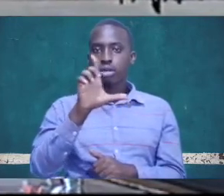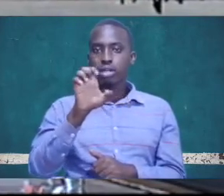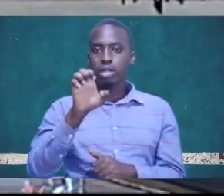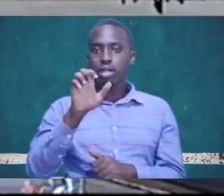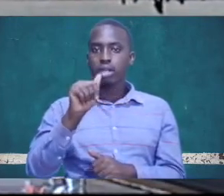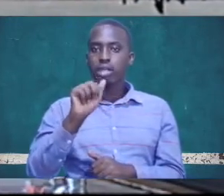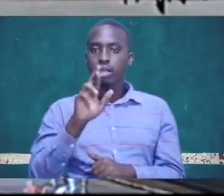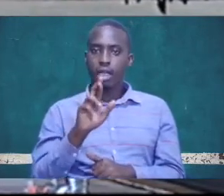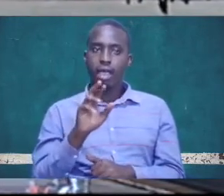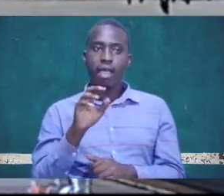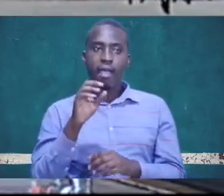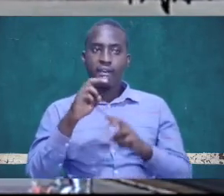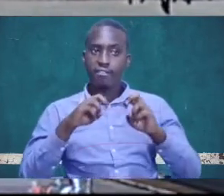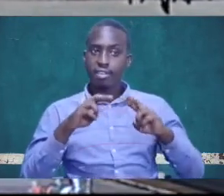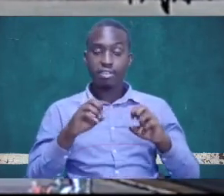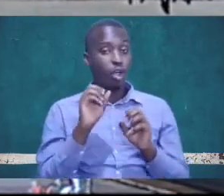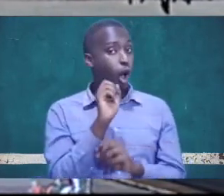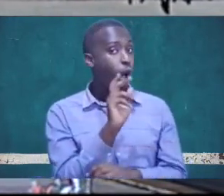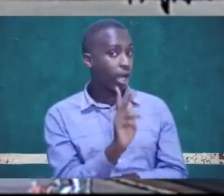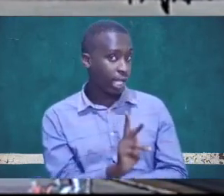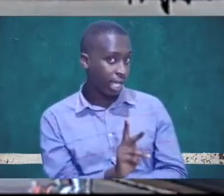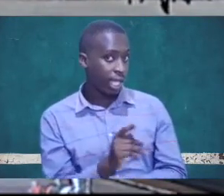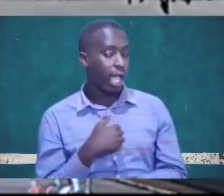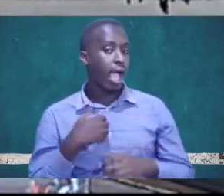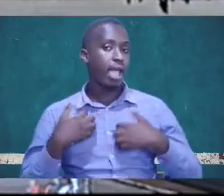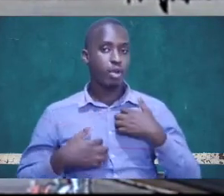physics. Okay, so I